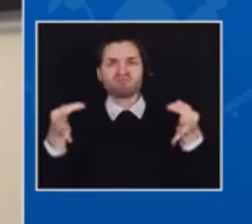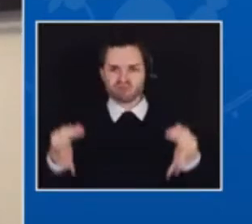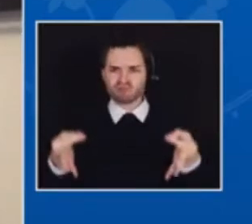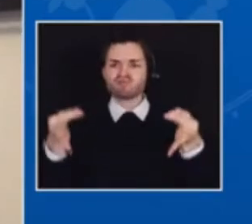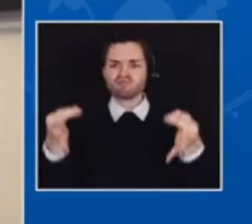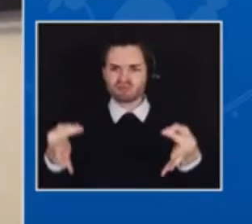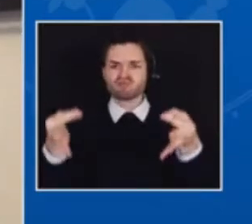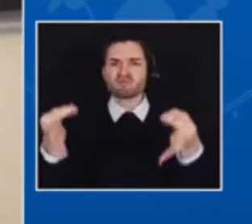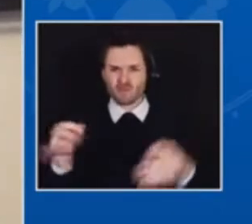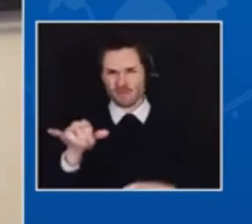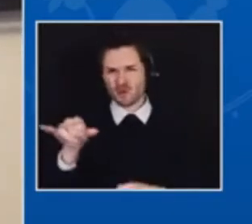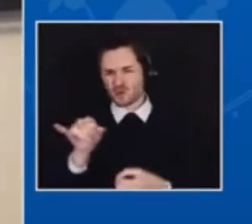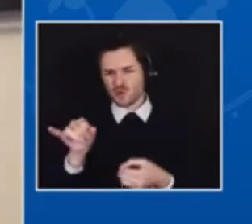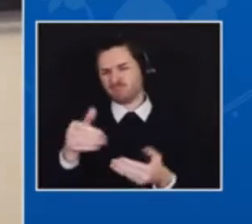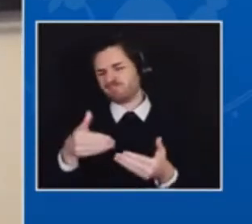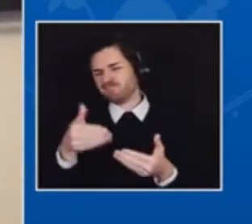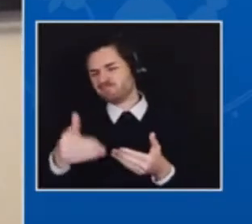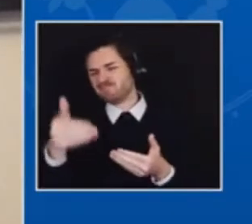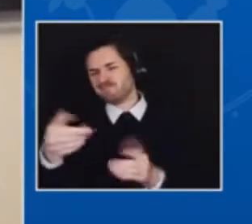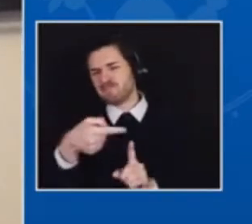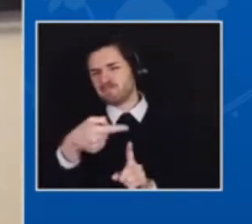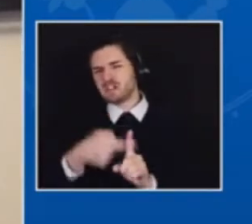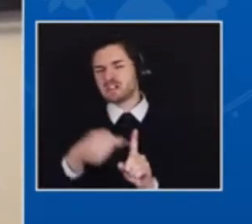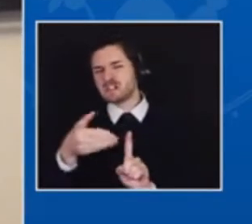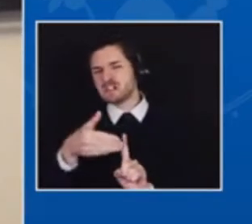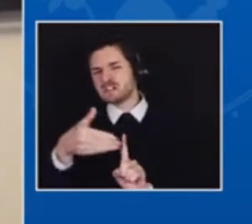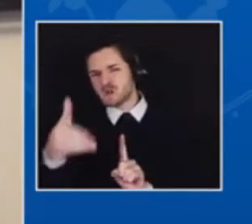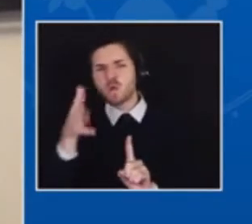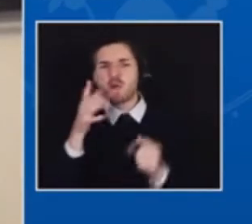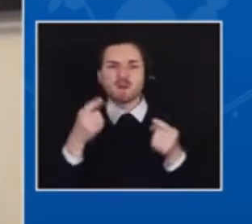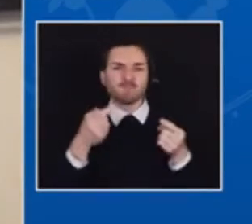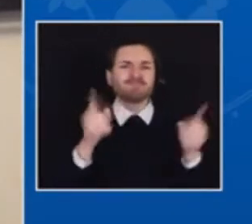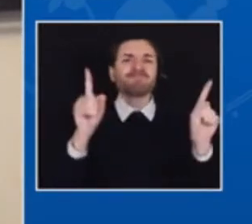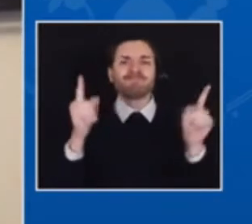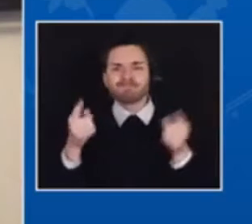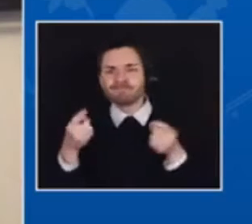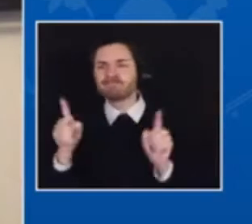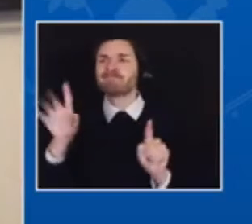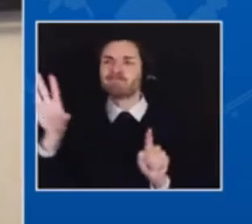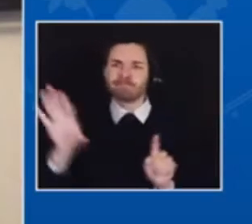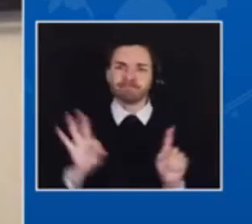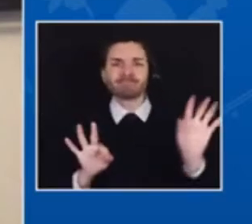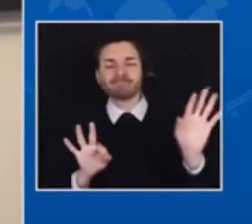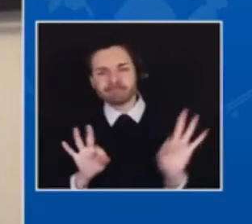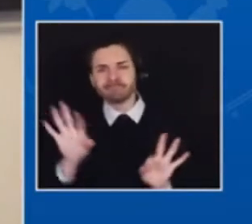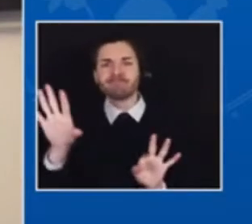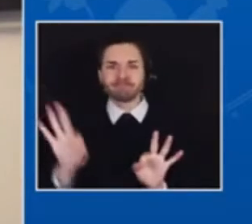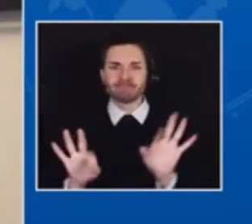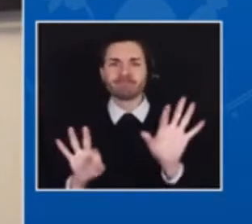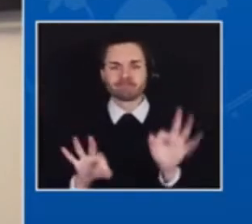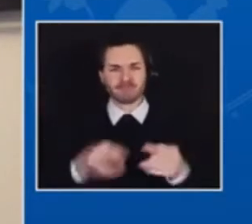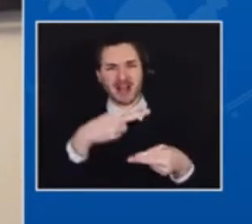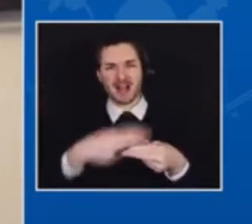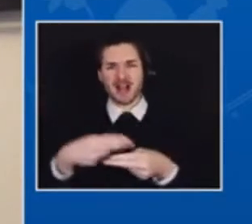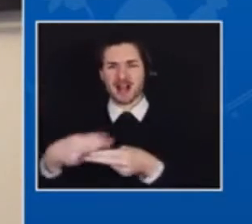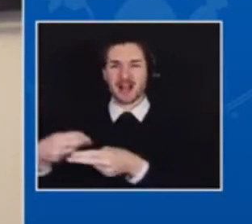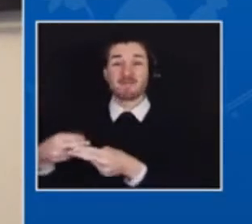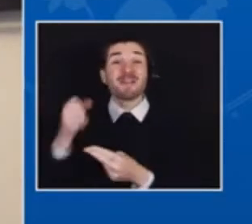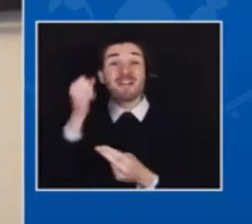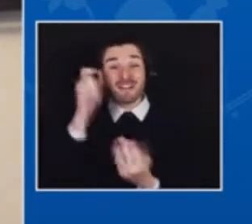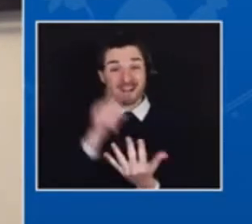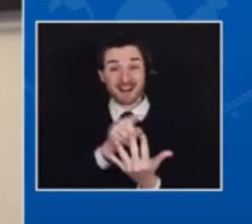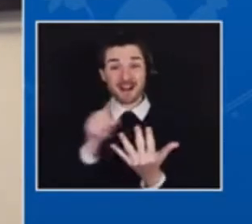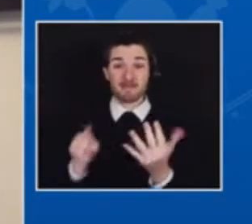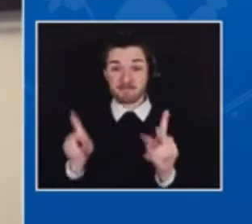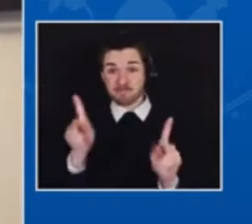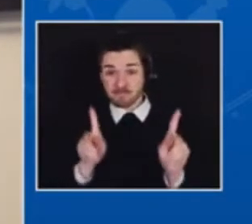weeks to come that they want the cabinet and also the White House team and the teams that will fill these important roles to look like